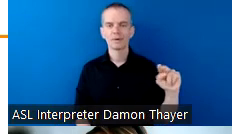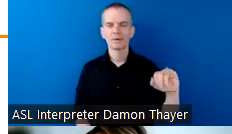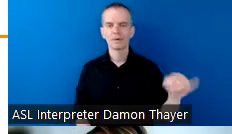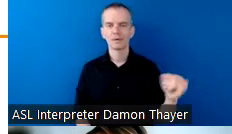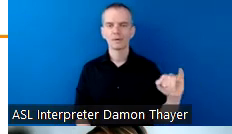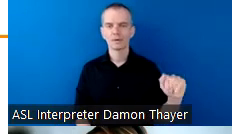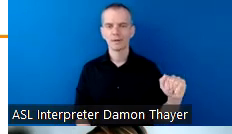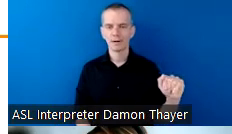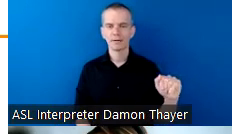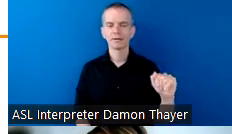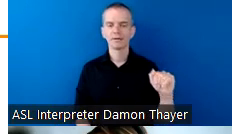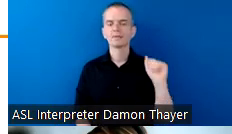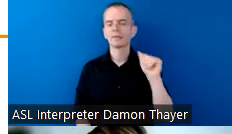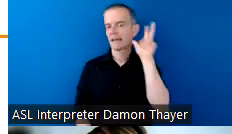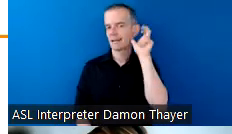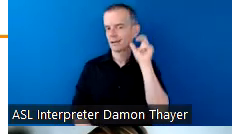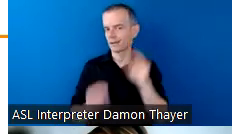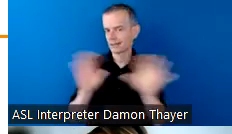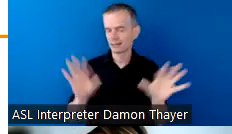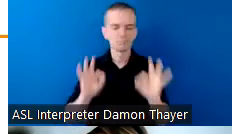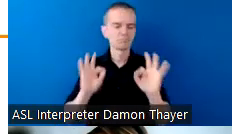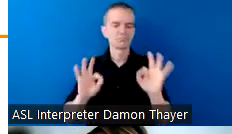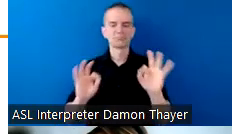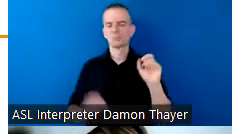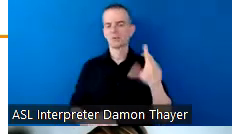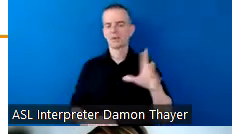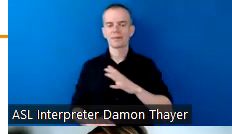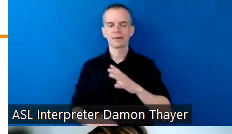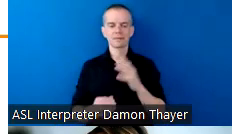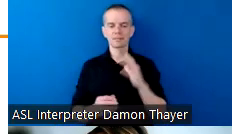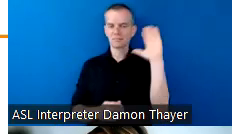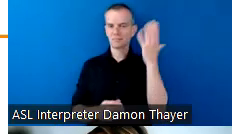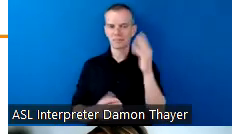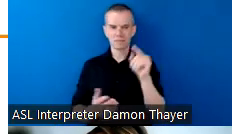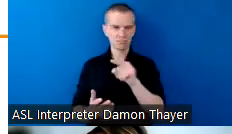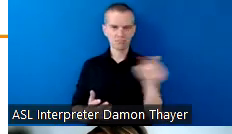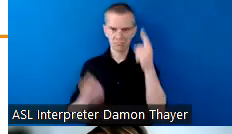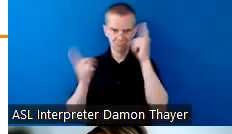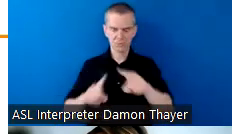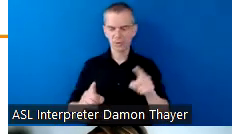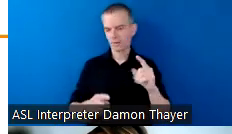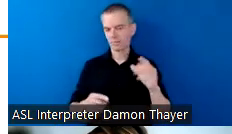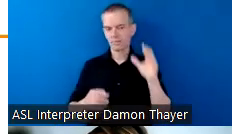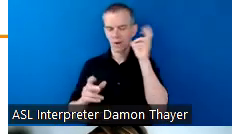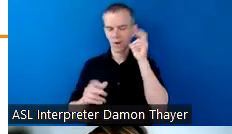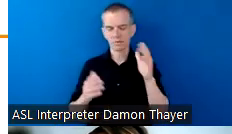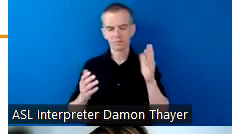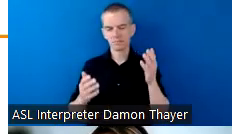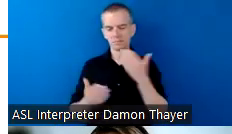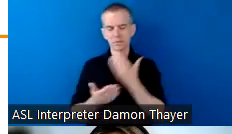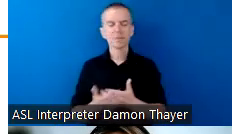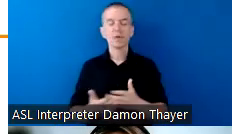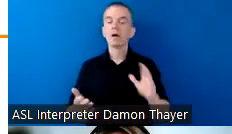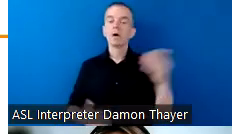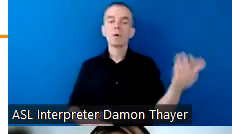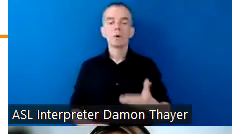good. Wonderful. So I keep hearing audio's good. So again, welcome to our June Healthcare